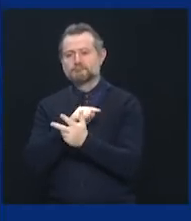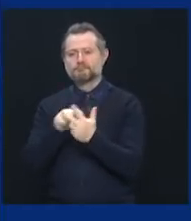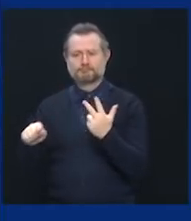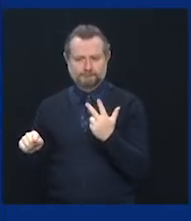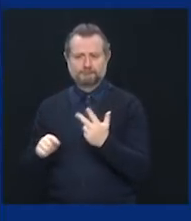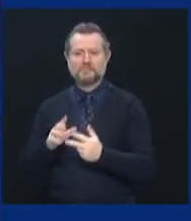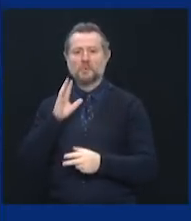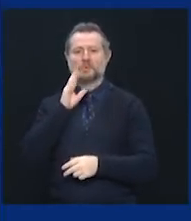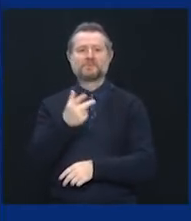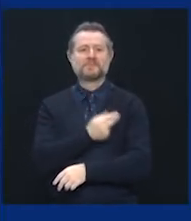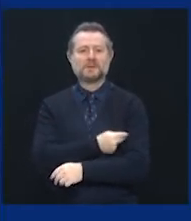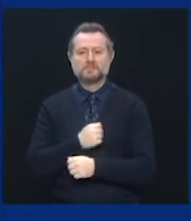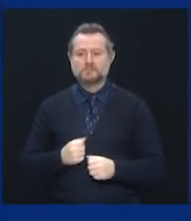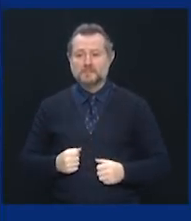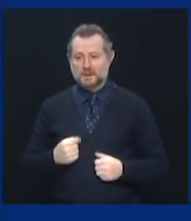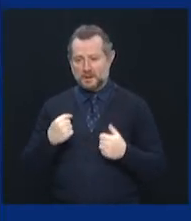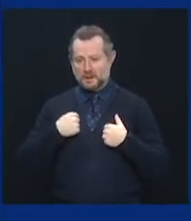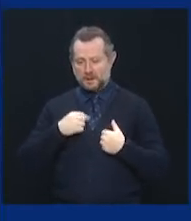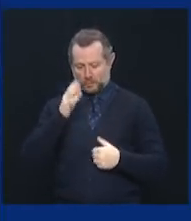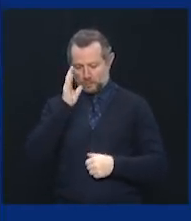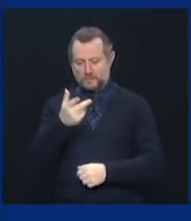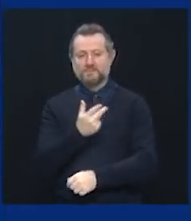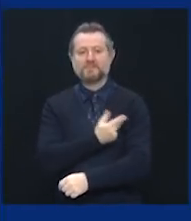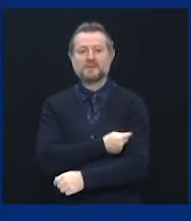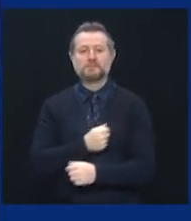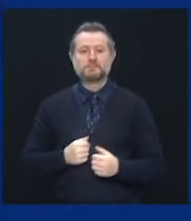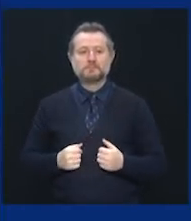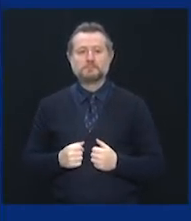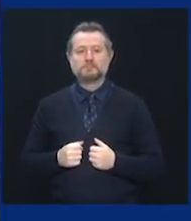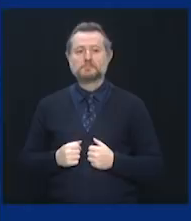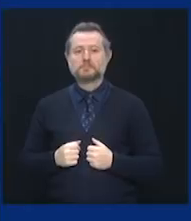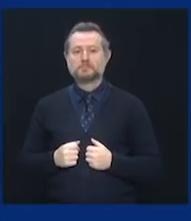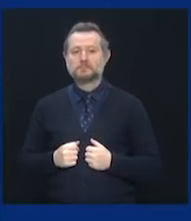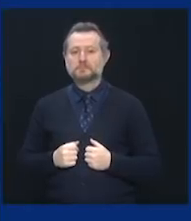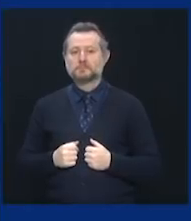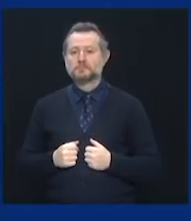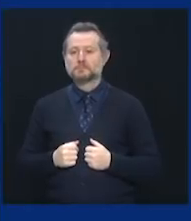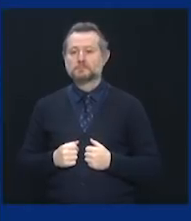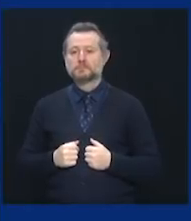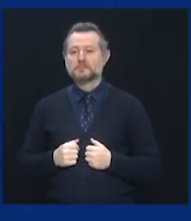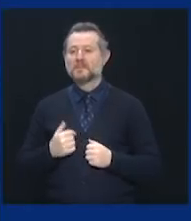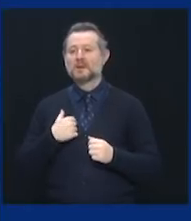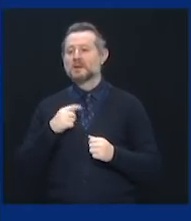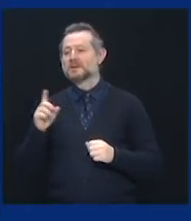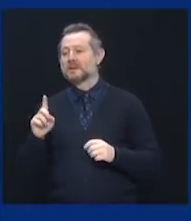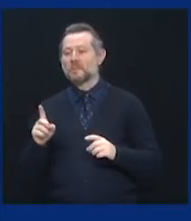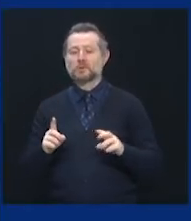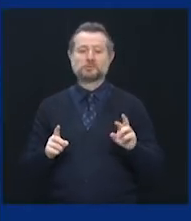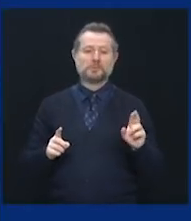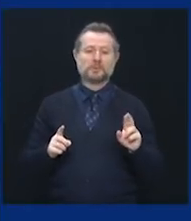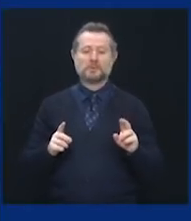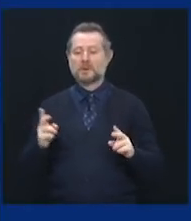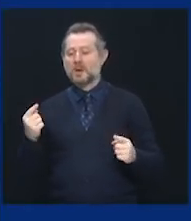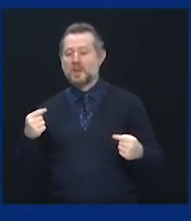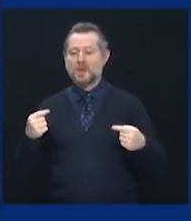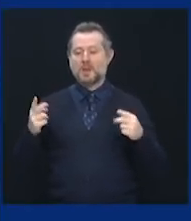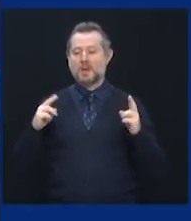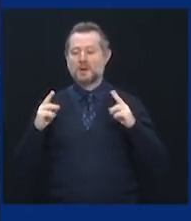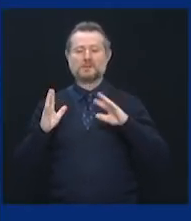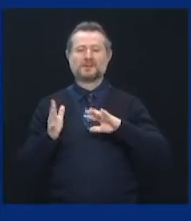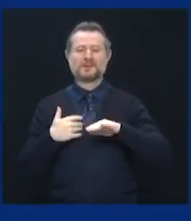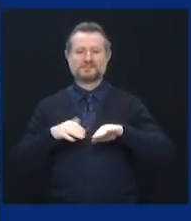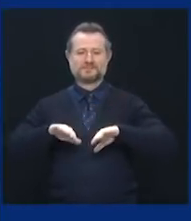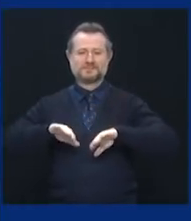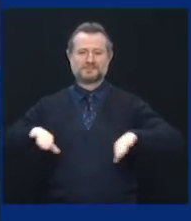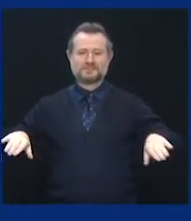vaccine. I'm going to take the vaccine. There's no politics here. My mother and my